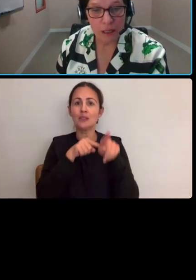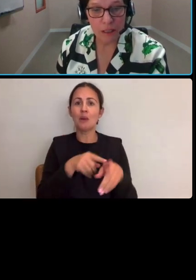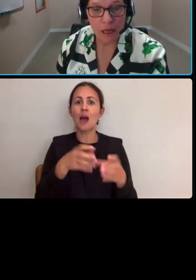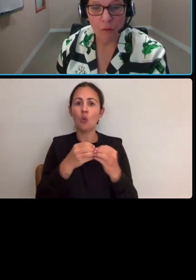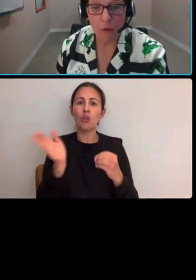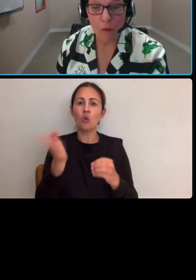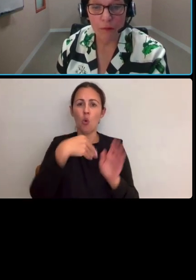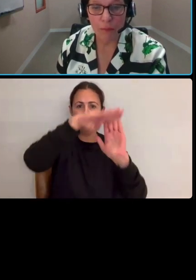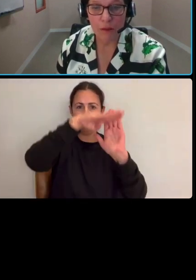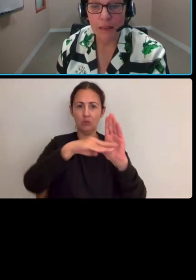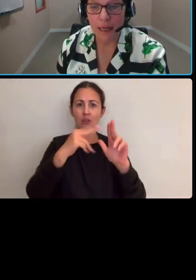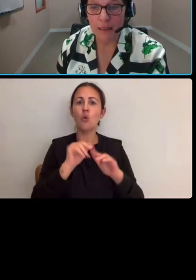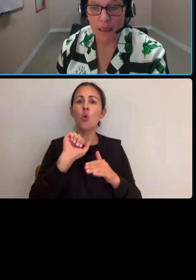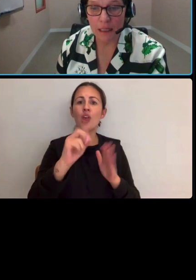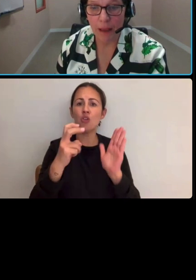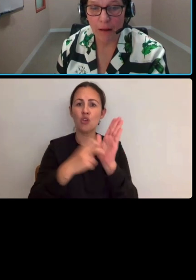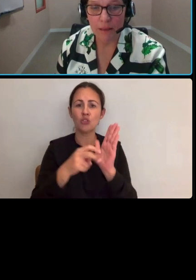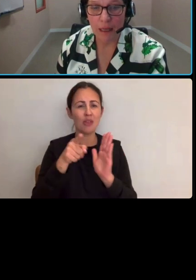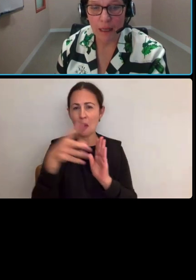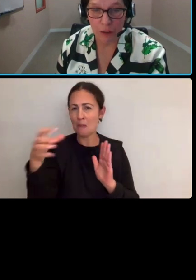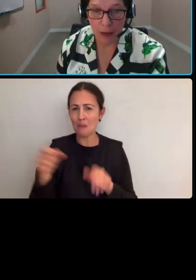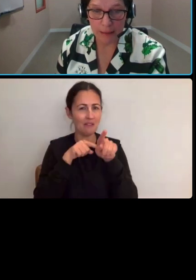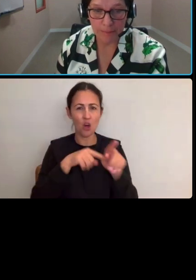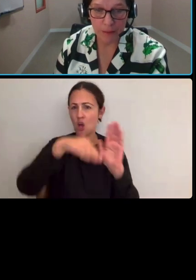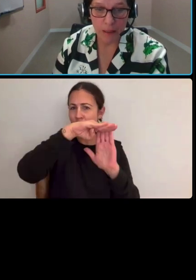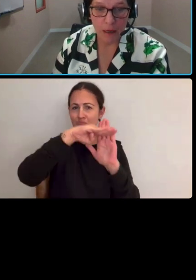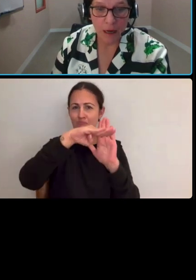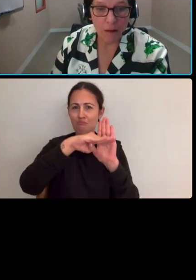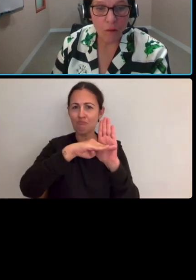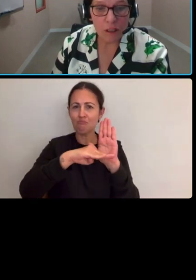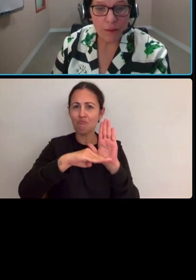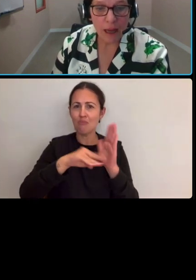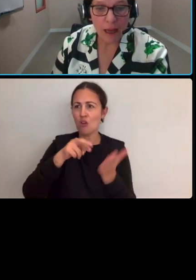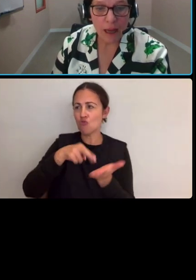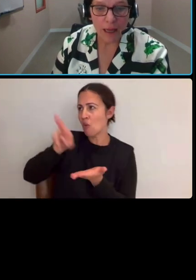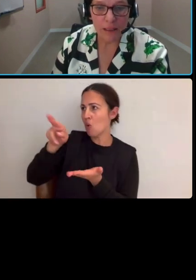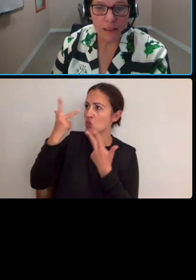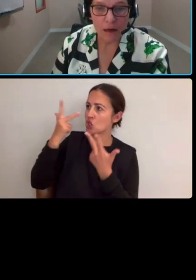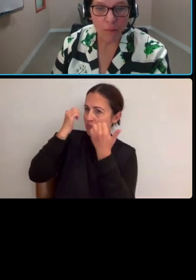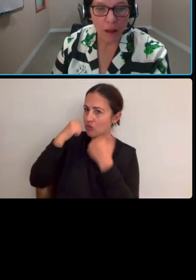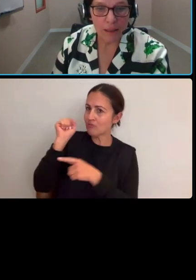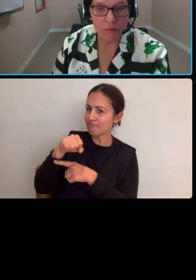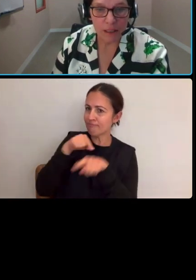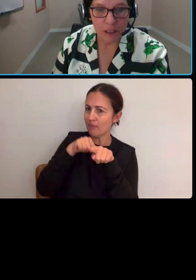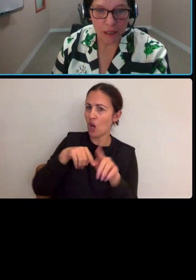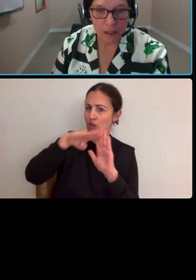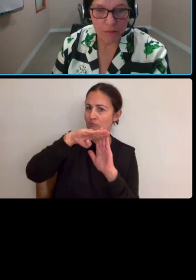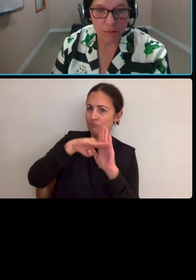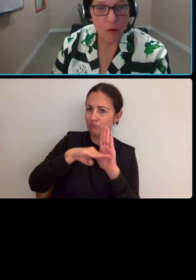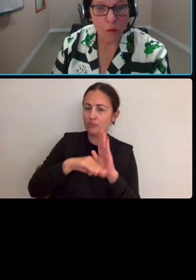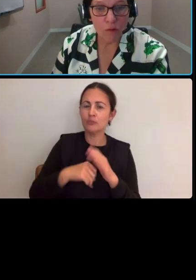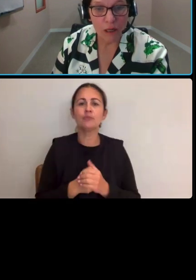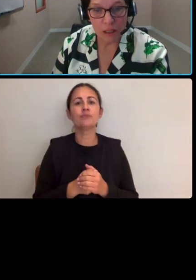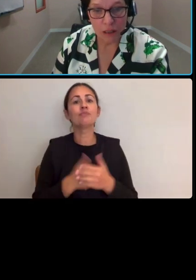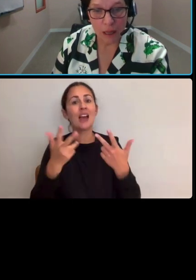of registration and cooperate with persons exercising powers under the new Act. There will also be other obligations that are applied to